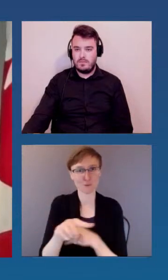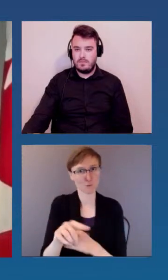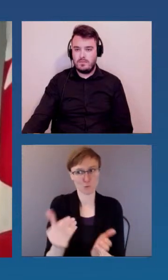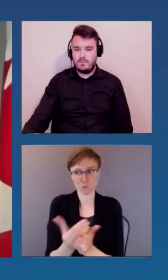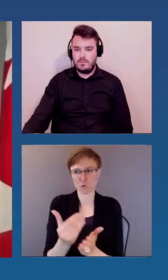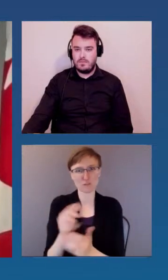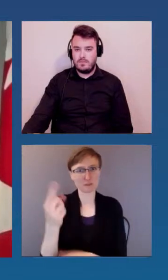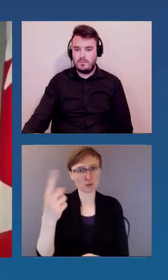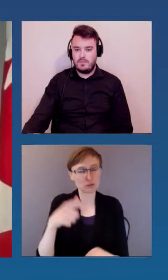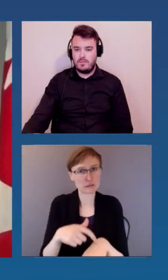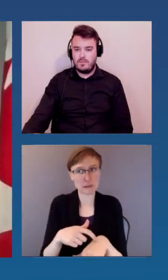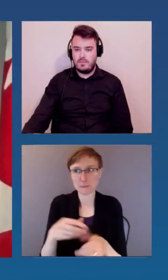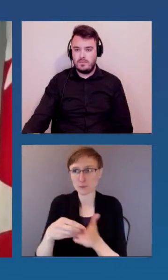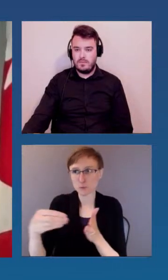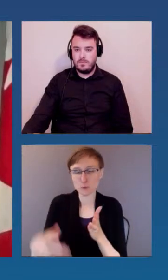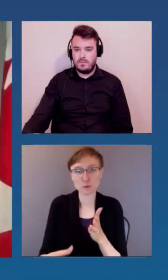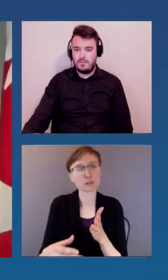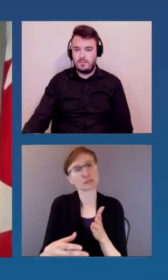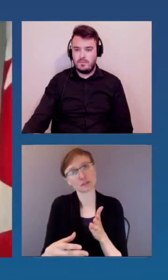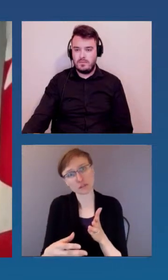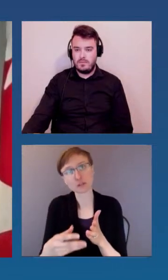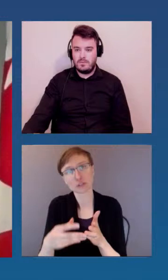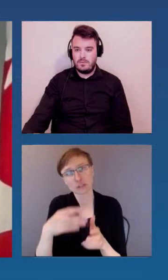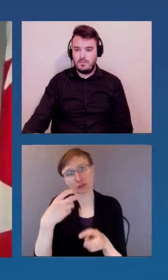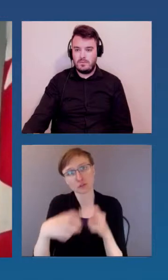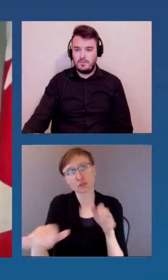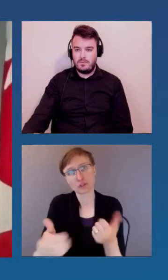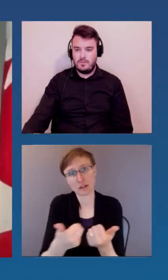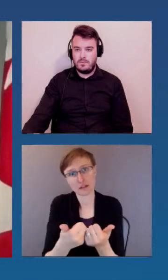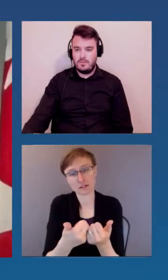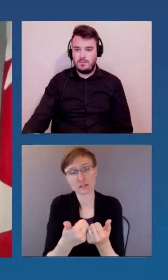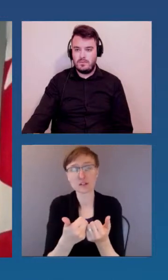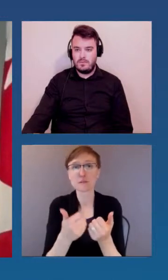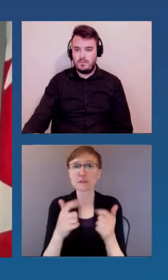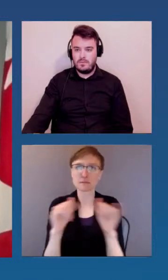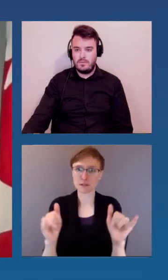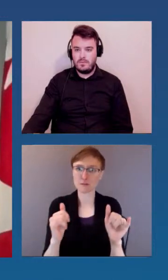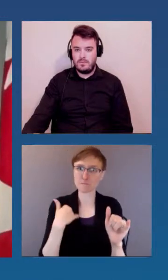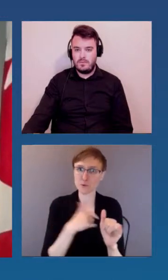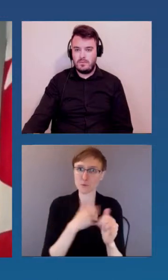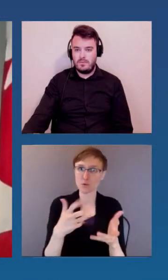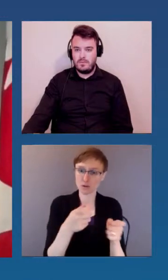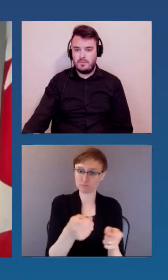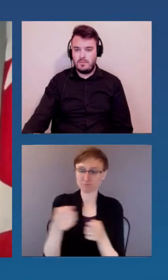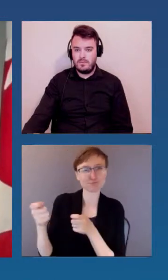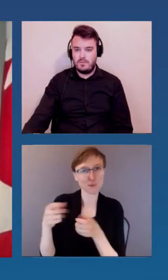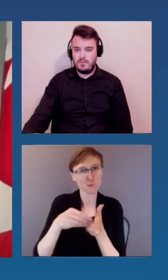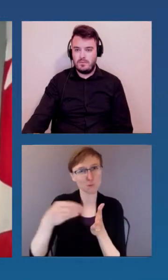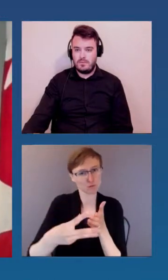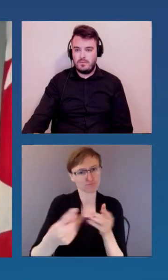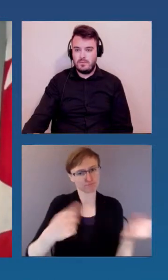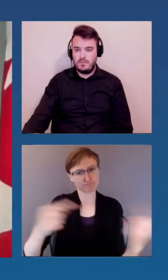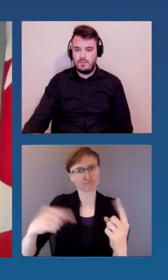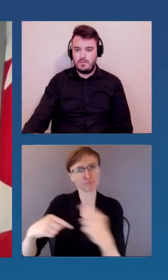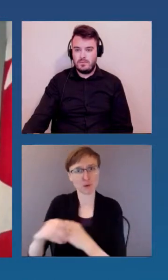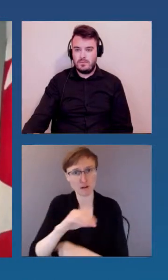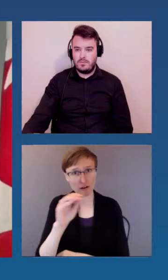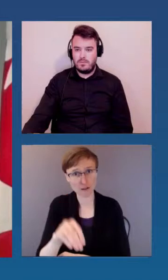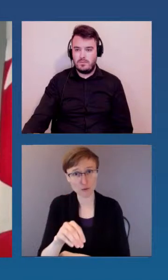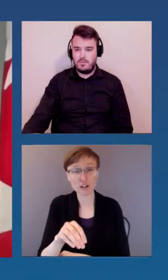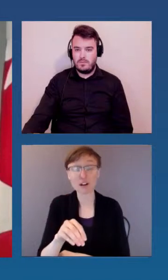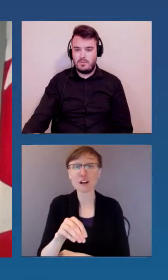y compris pour les étudiants et les étudiantes des collèges et des universités, lesquels contribuent énormément à la vie sociale et économique de